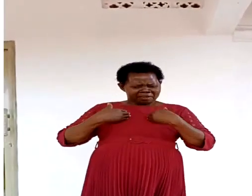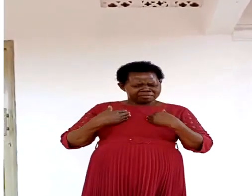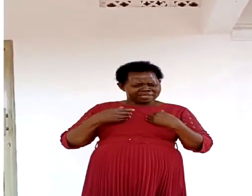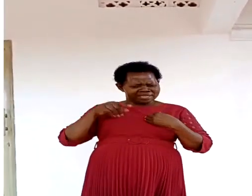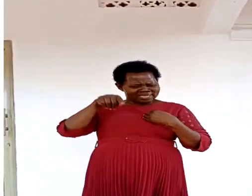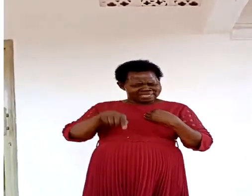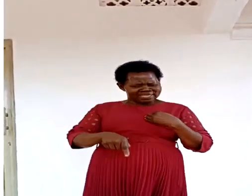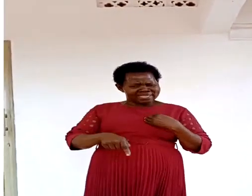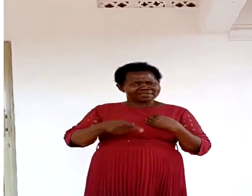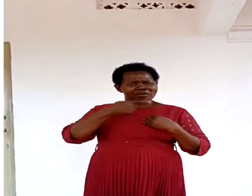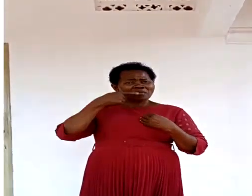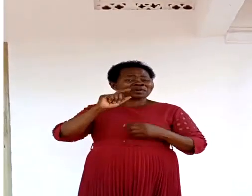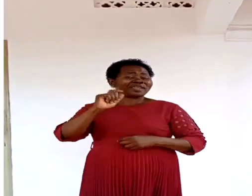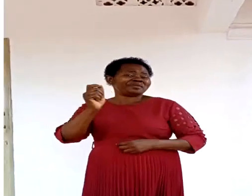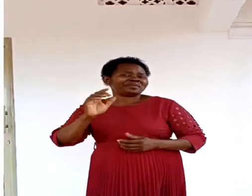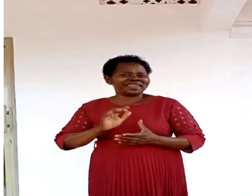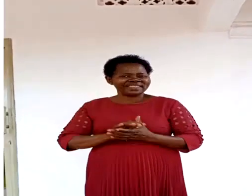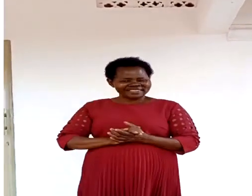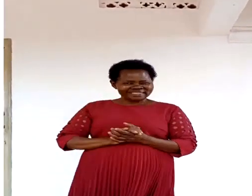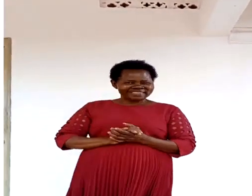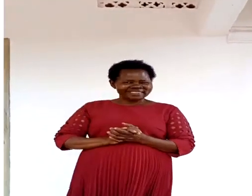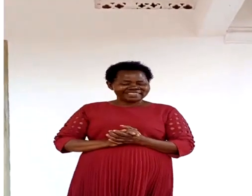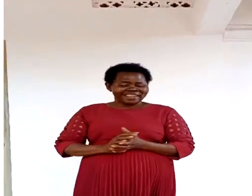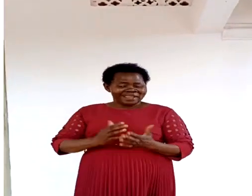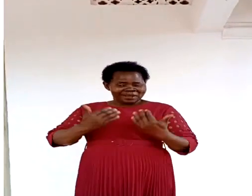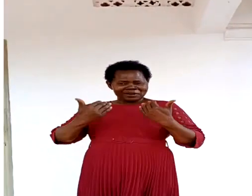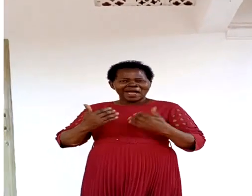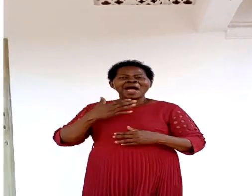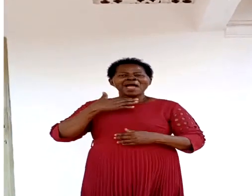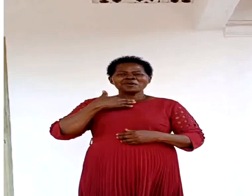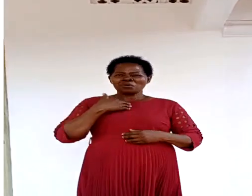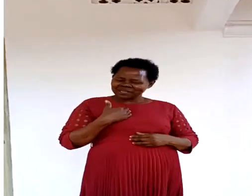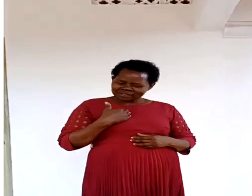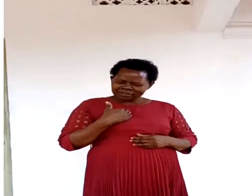My friend gave me these red pens.